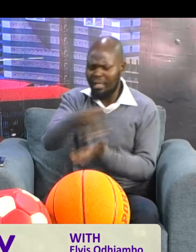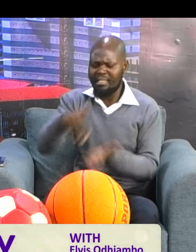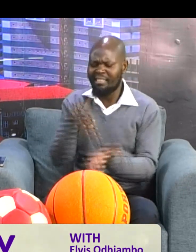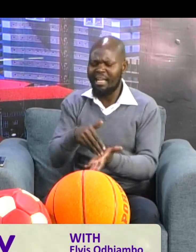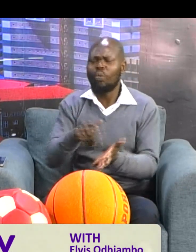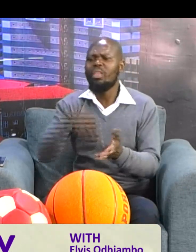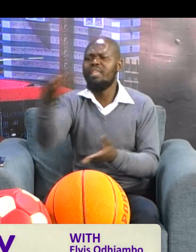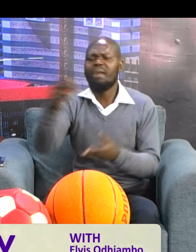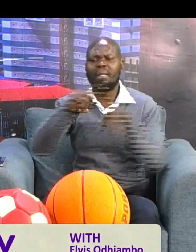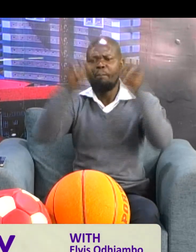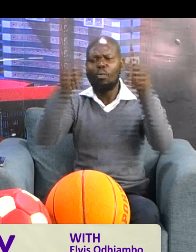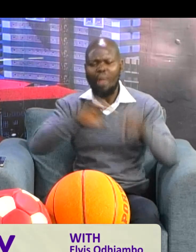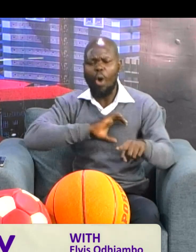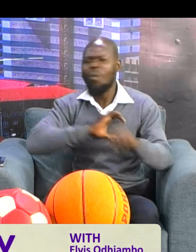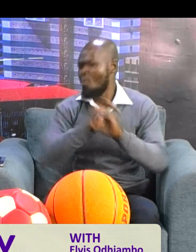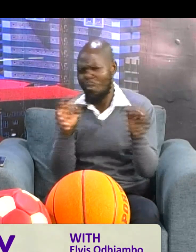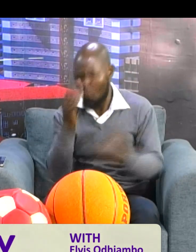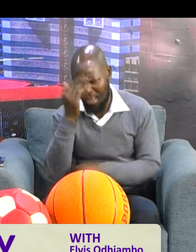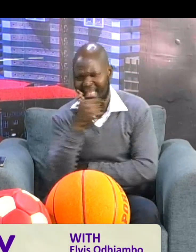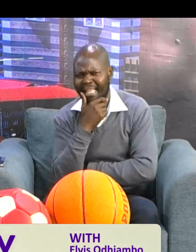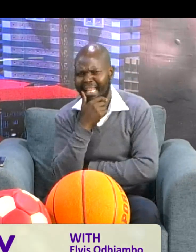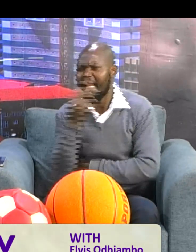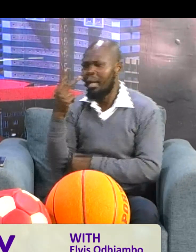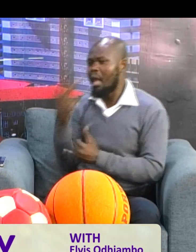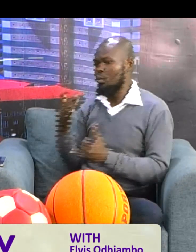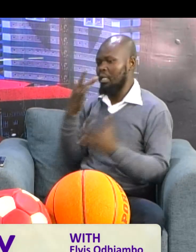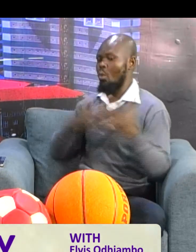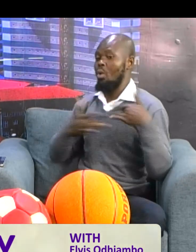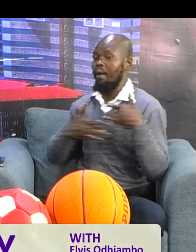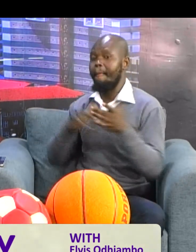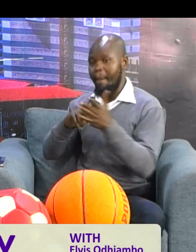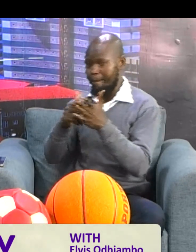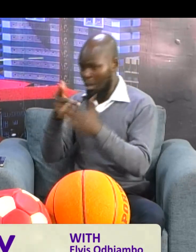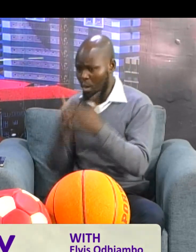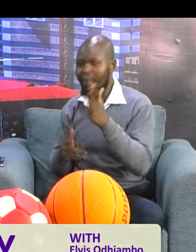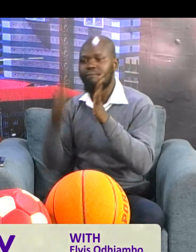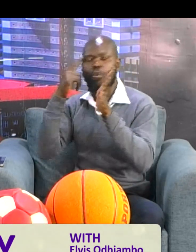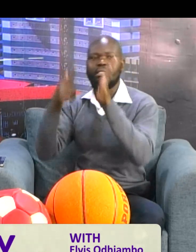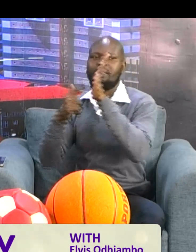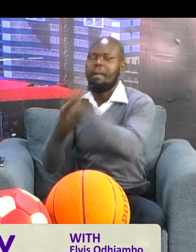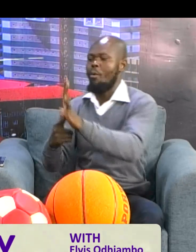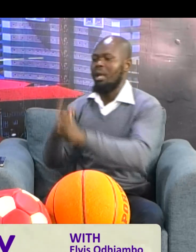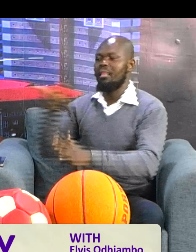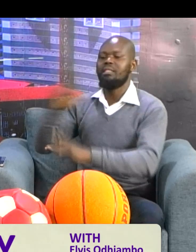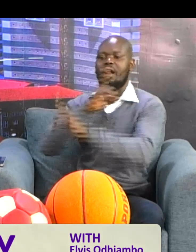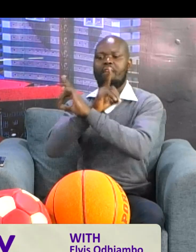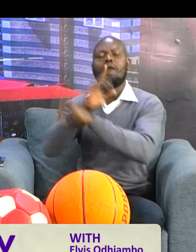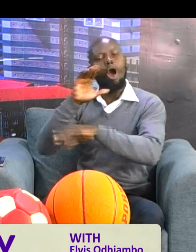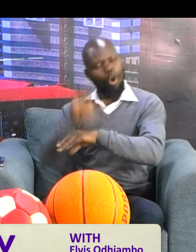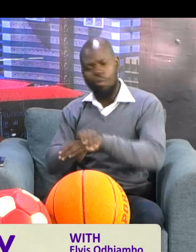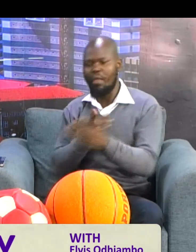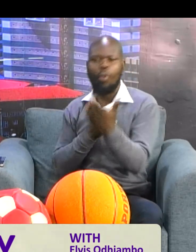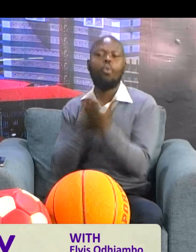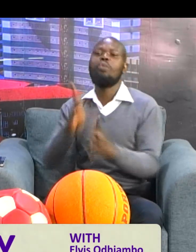the assist. I believe that was a very good thing. And the only question is, why is it not in the